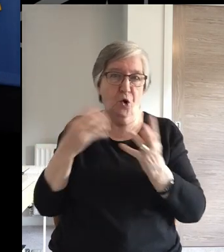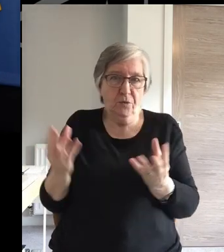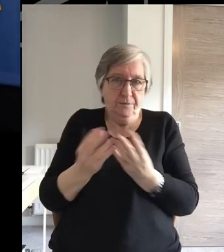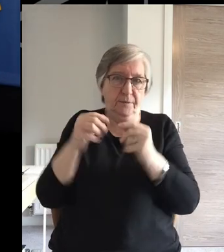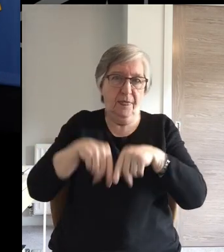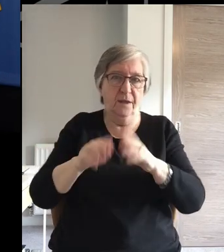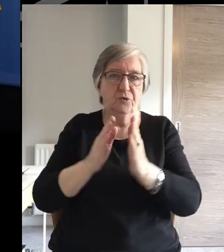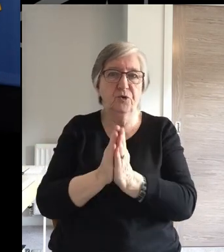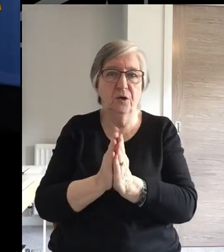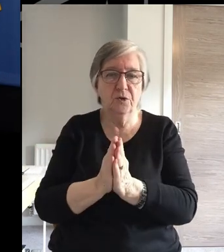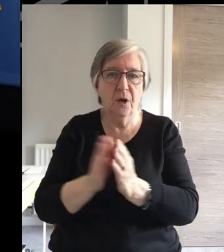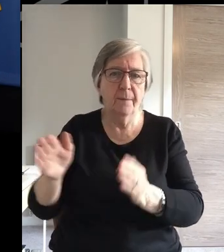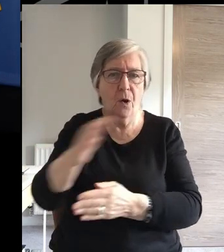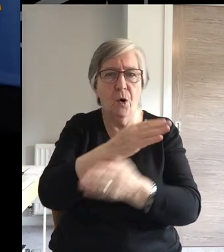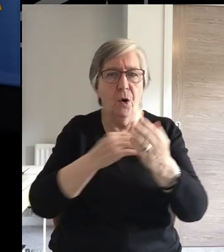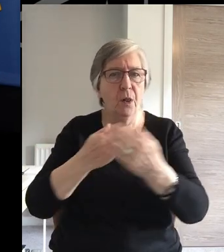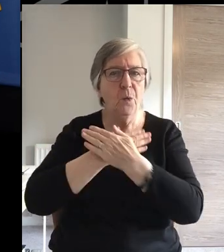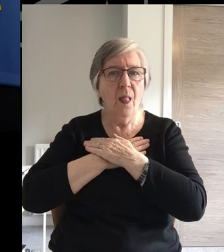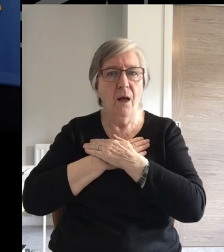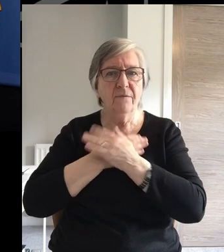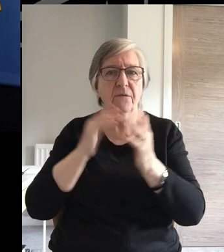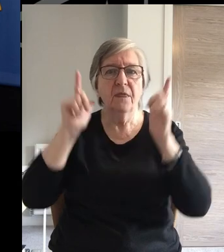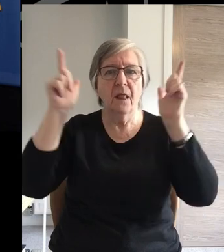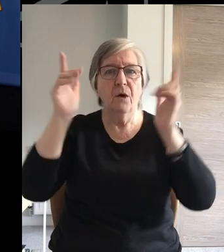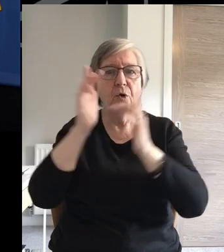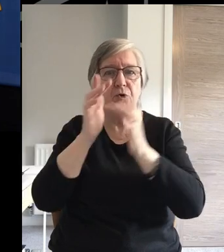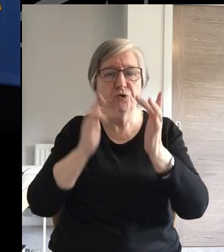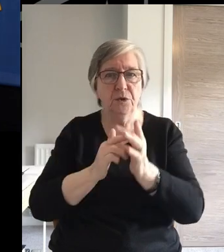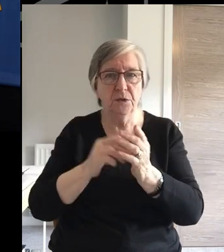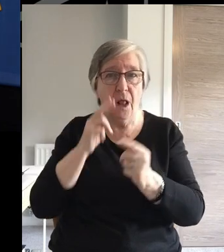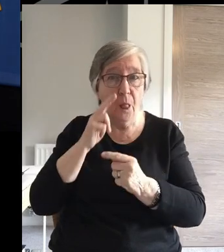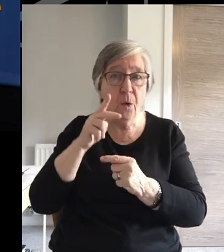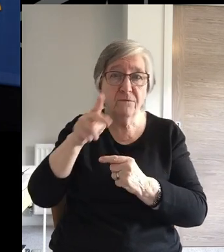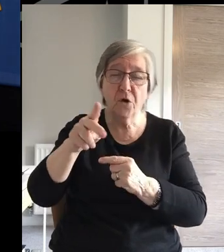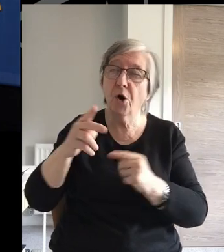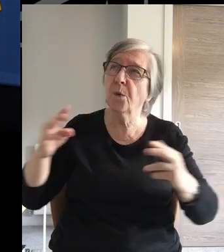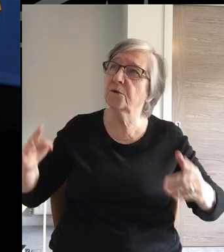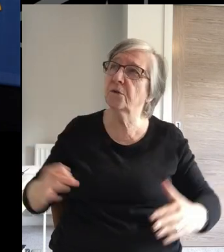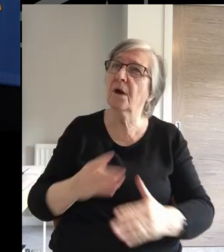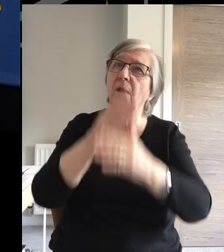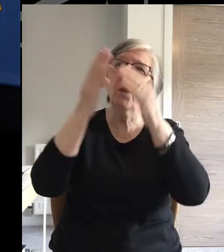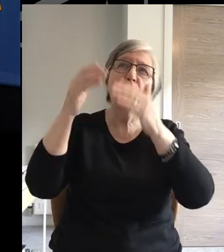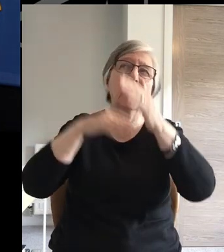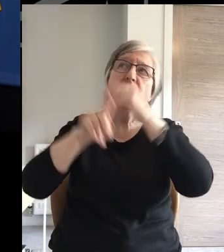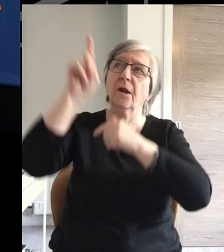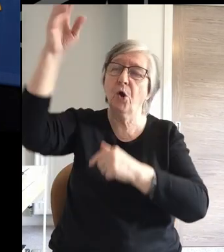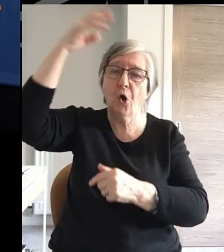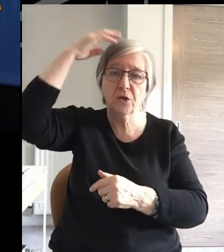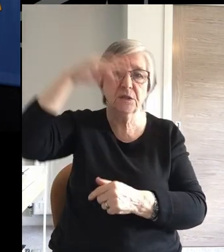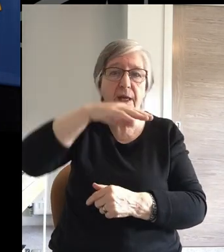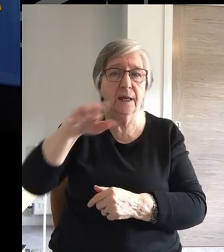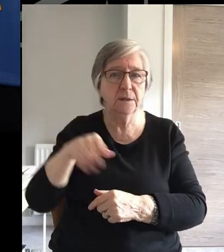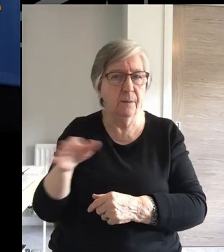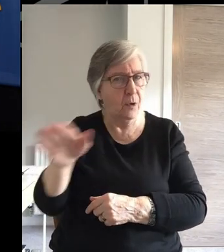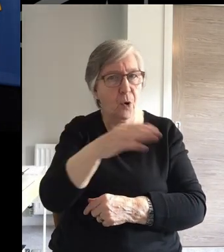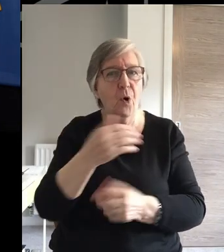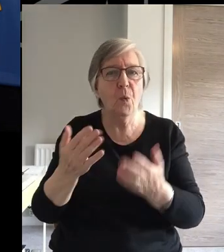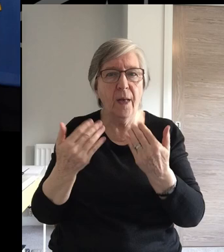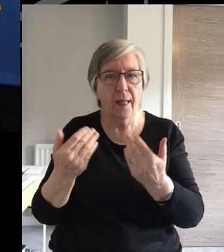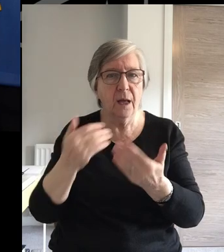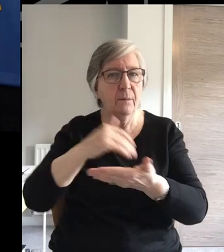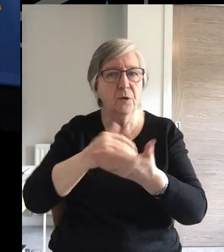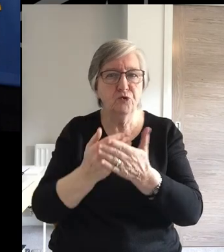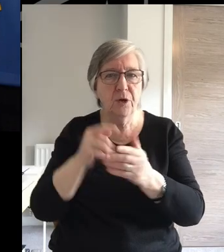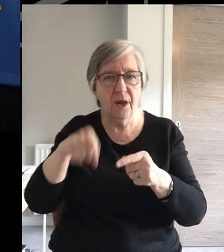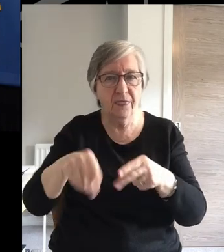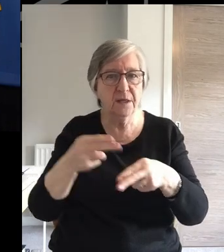who love the Lord Jesus and look forward to that glory of the kingdom of God are welcome to share with us in this